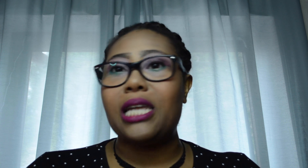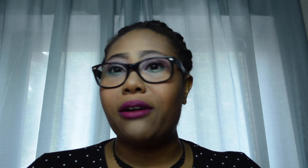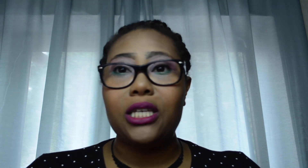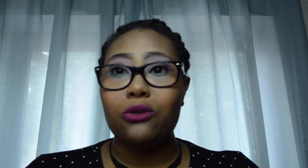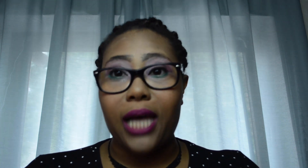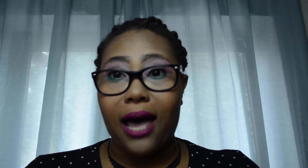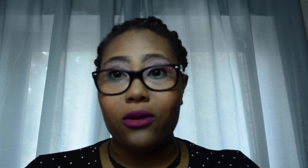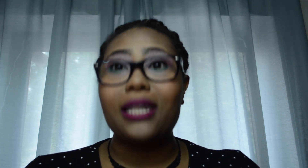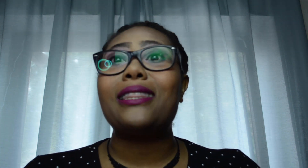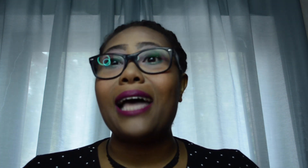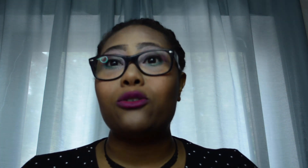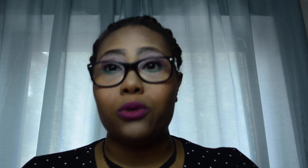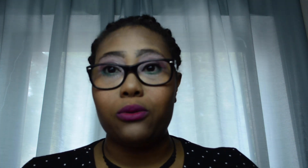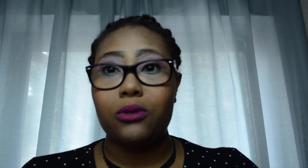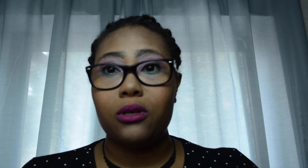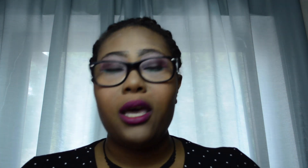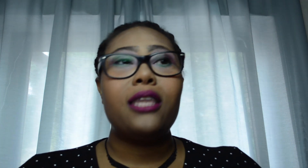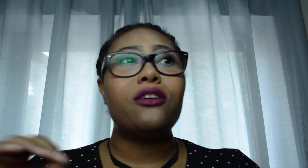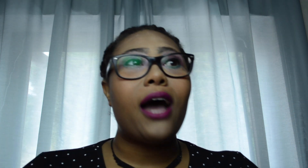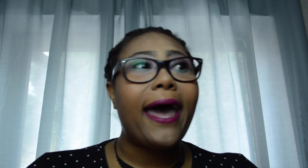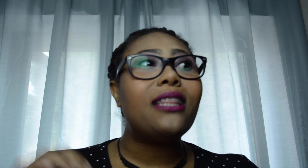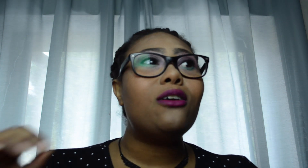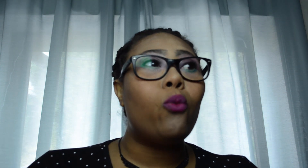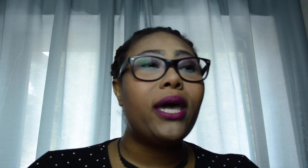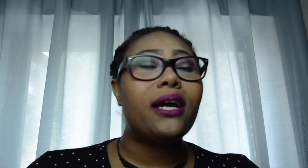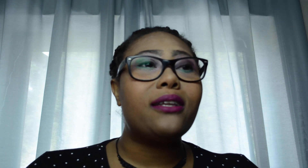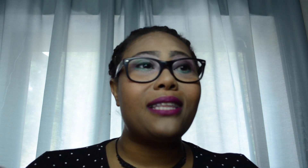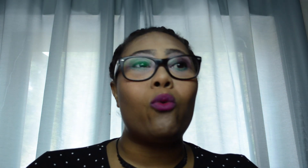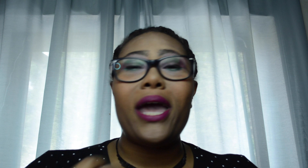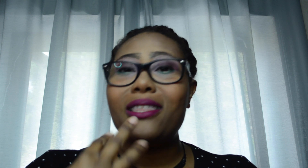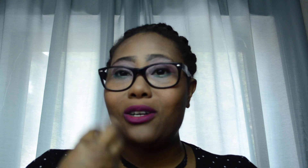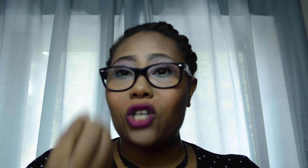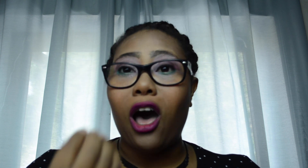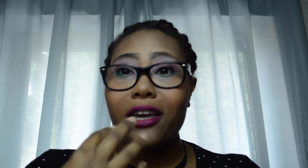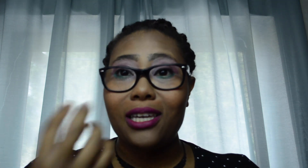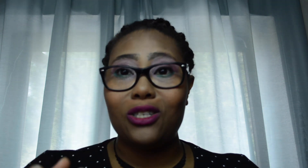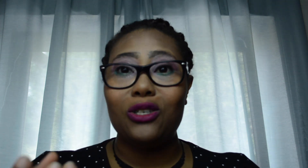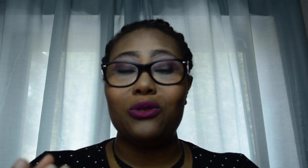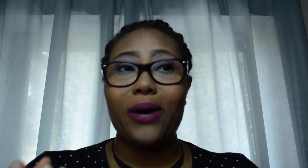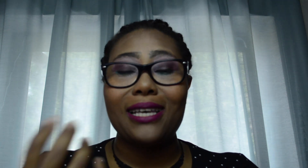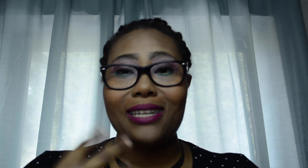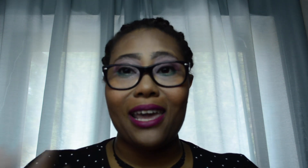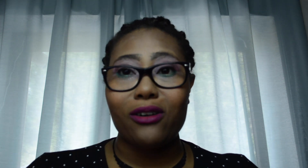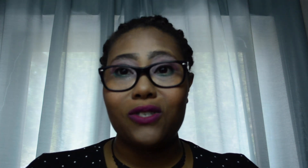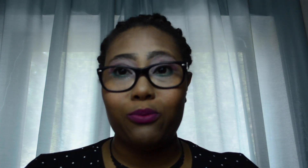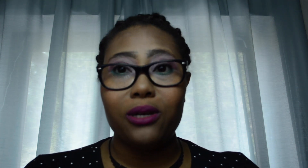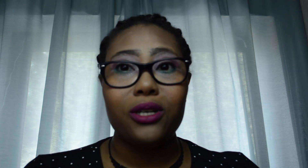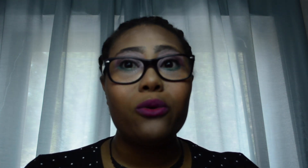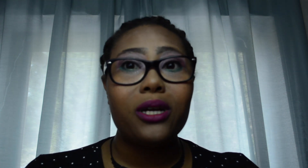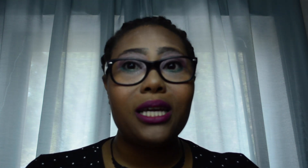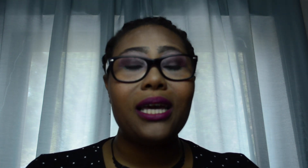they're staring you down and that that's rude. They're highly aware that the way that they're talking to you has an air